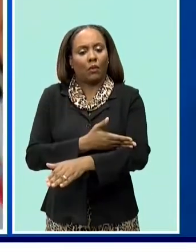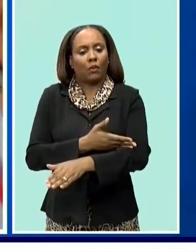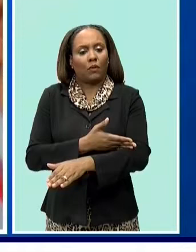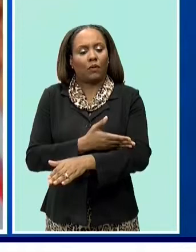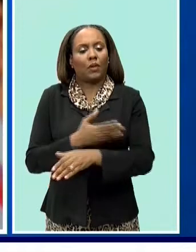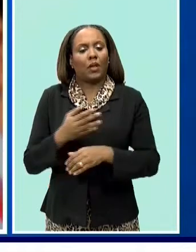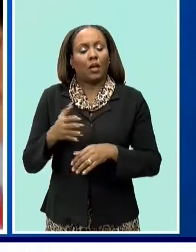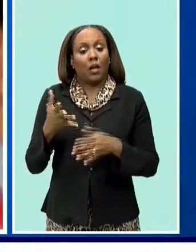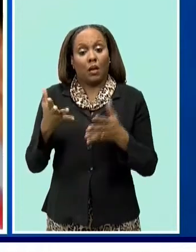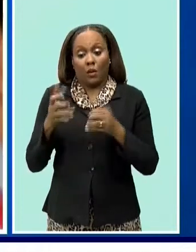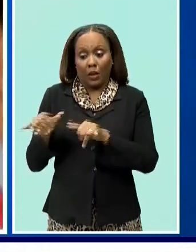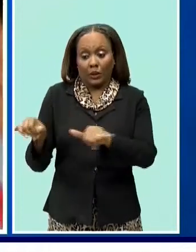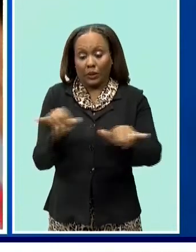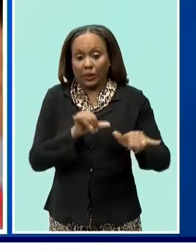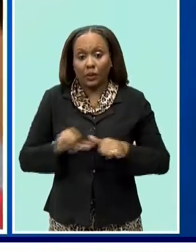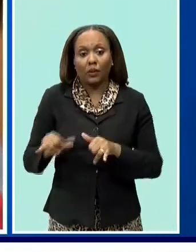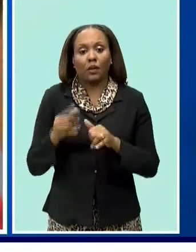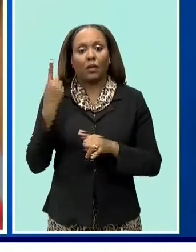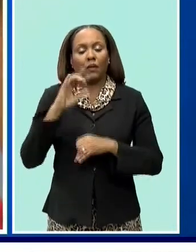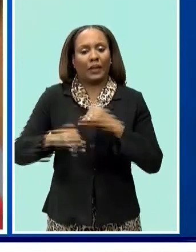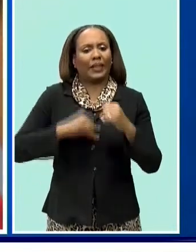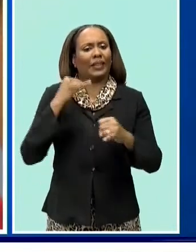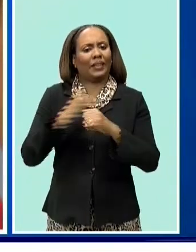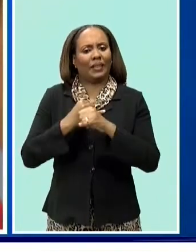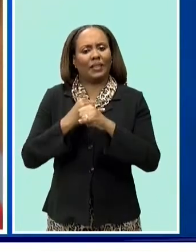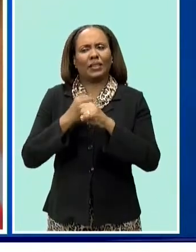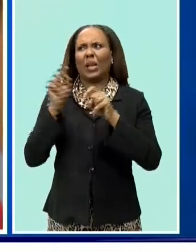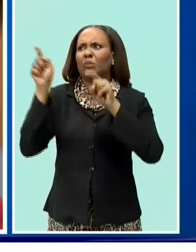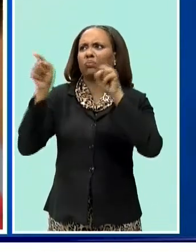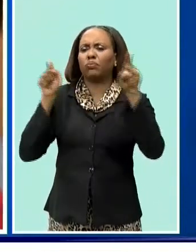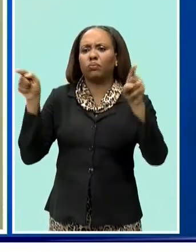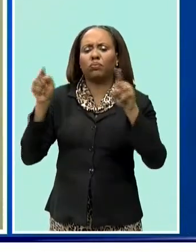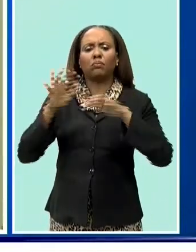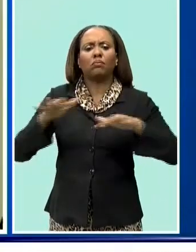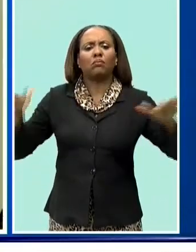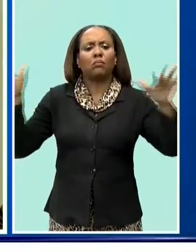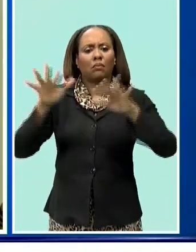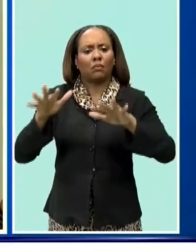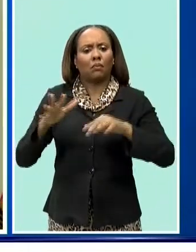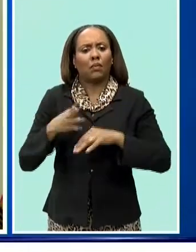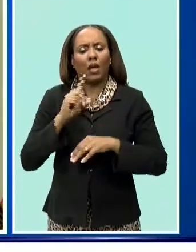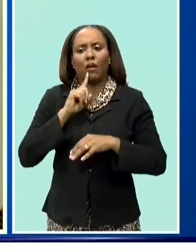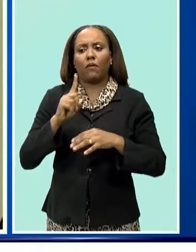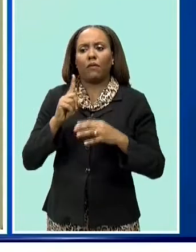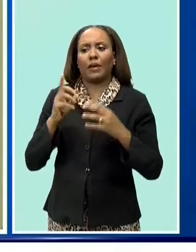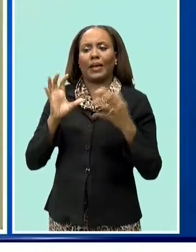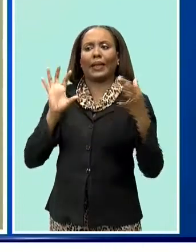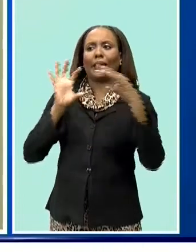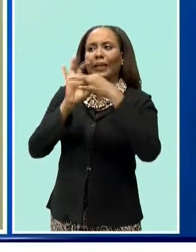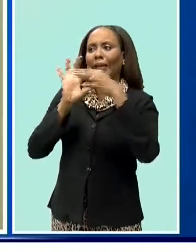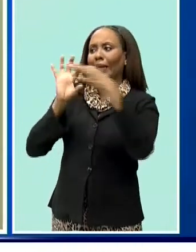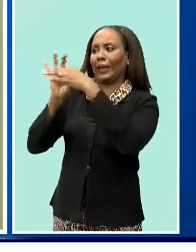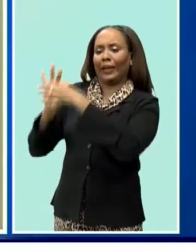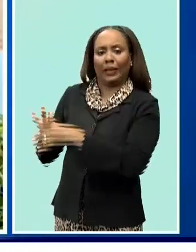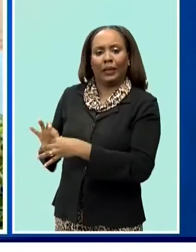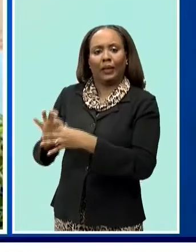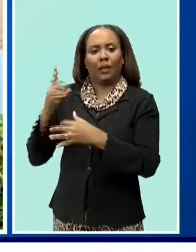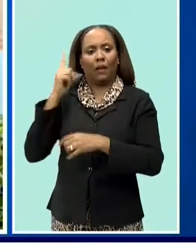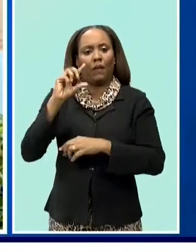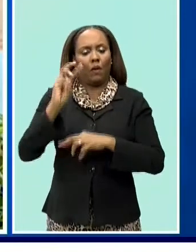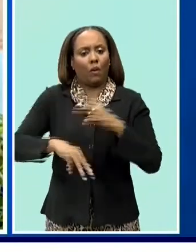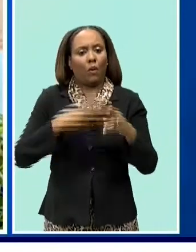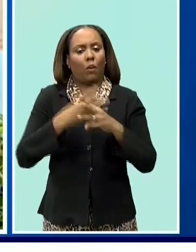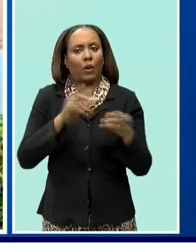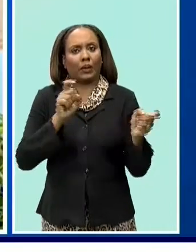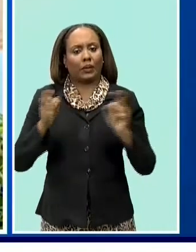requirements to allow them to compete on international markets and connect to global value chains. I want you to bear with me this morning because I